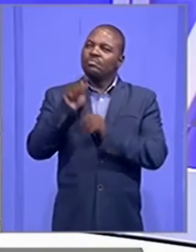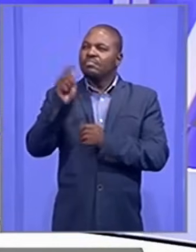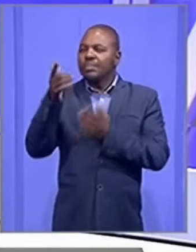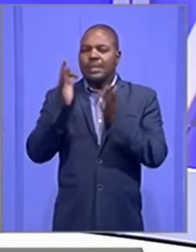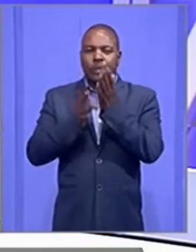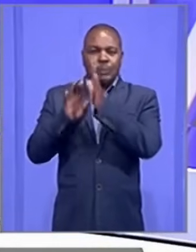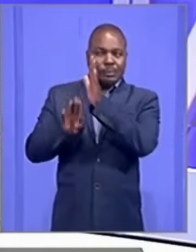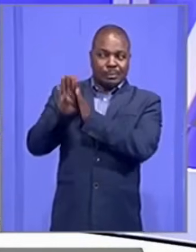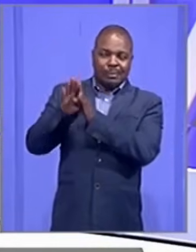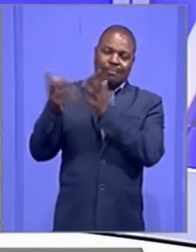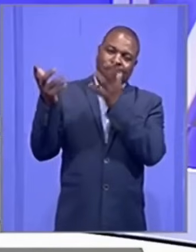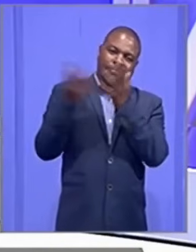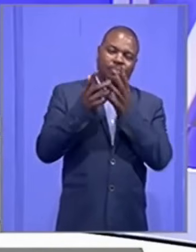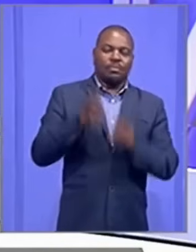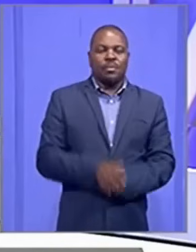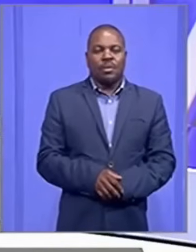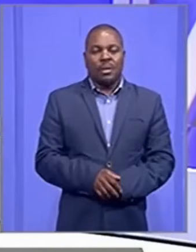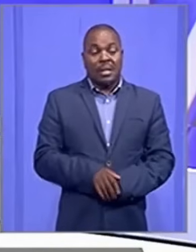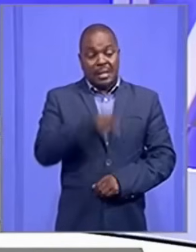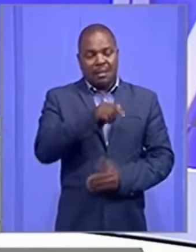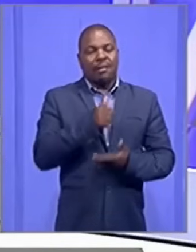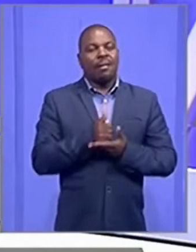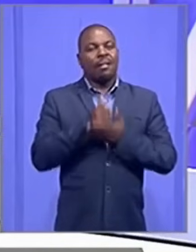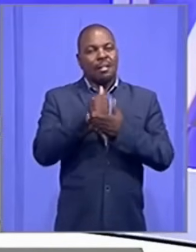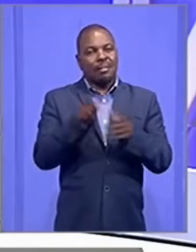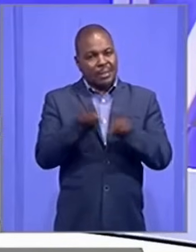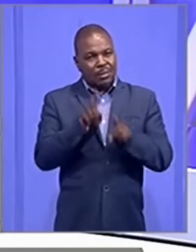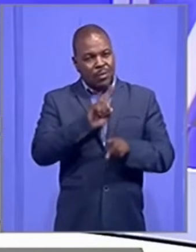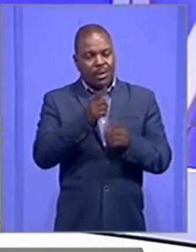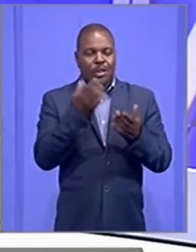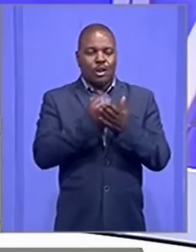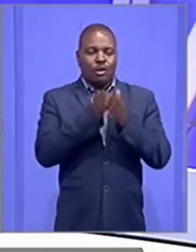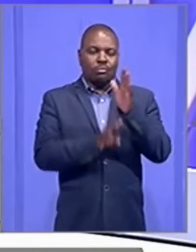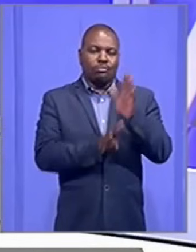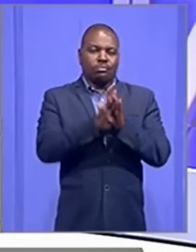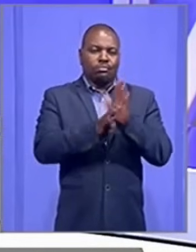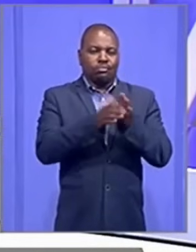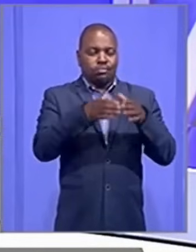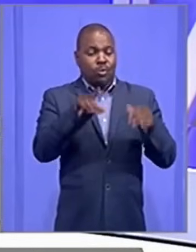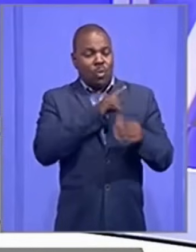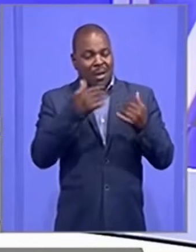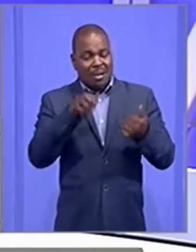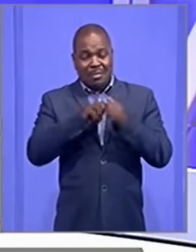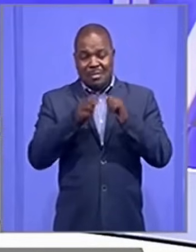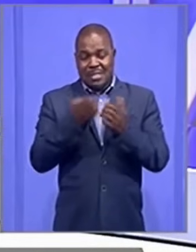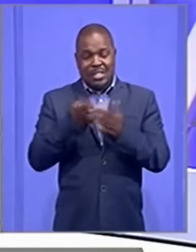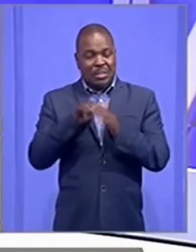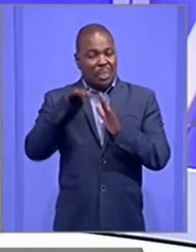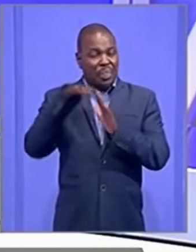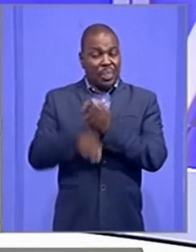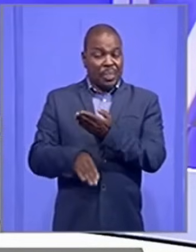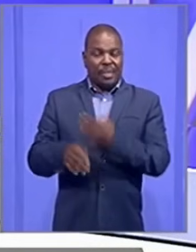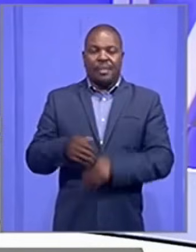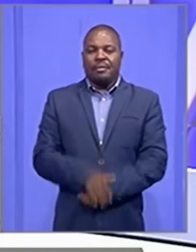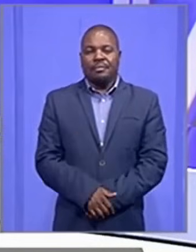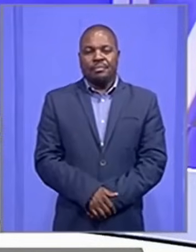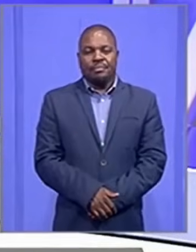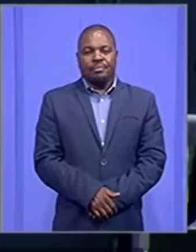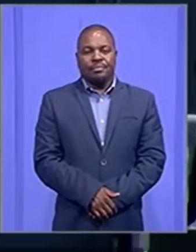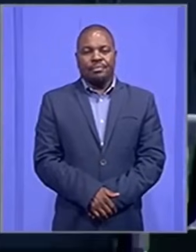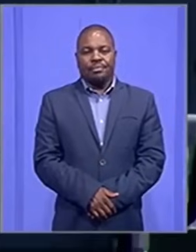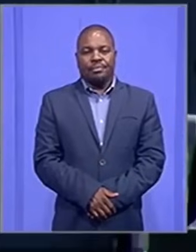a technology. Seo se ya go thuša gape go hlabolla ikonomi yeo e thwešago le tolo.